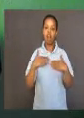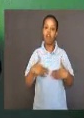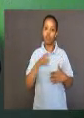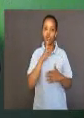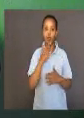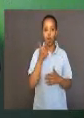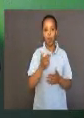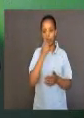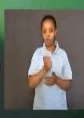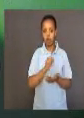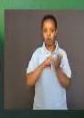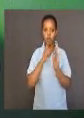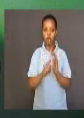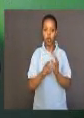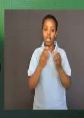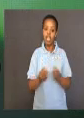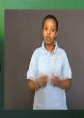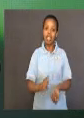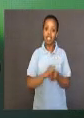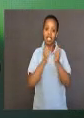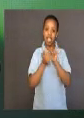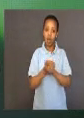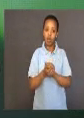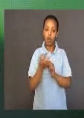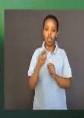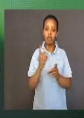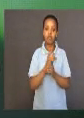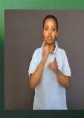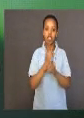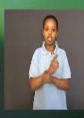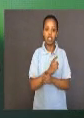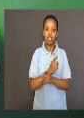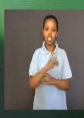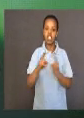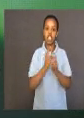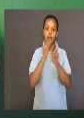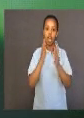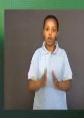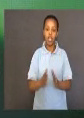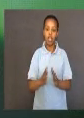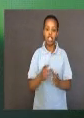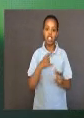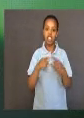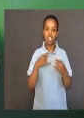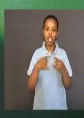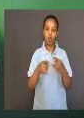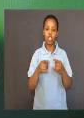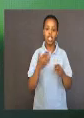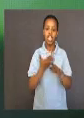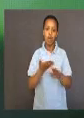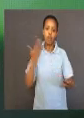Progressive creationism believes that modern species are not linked to